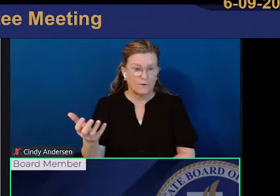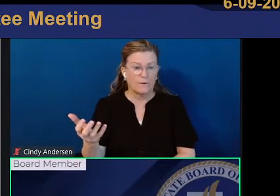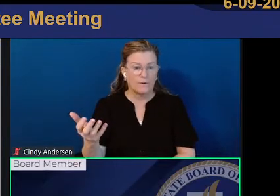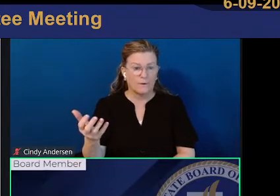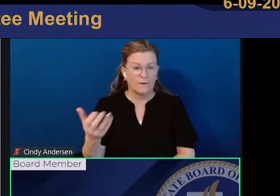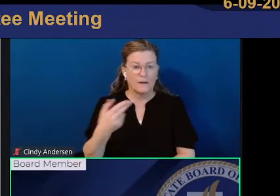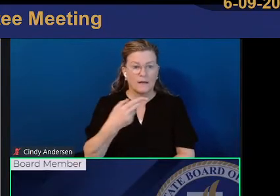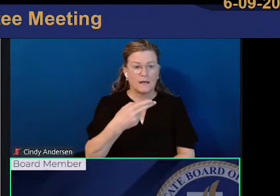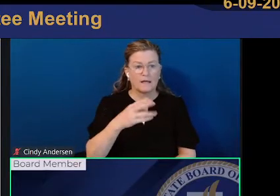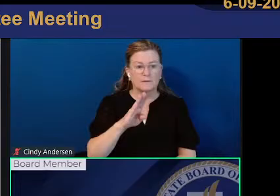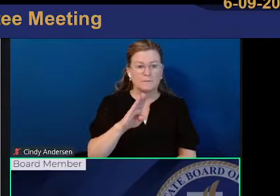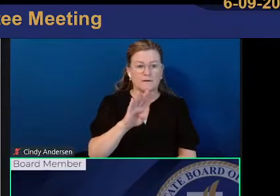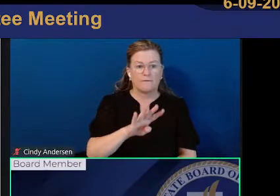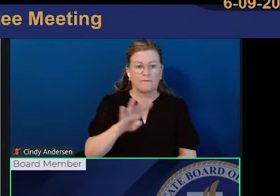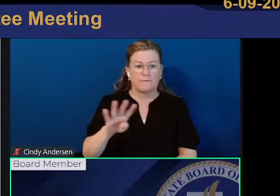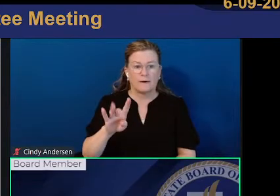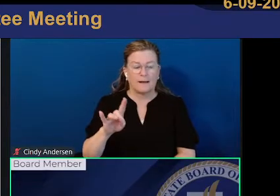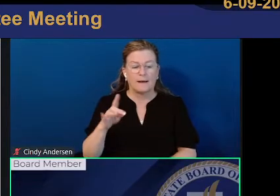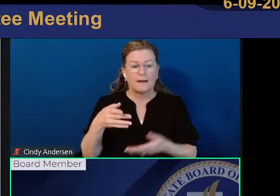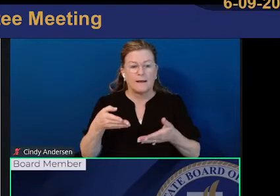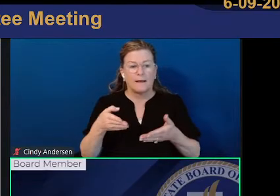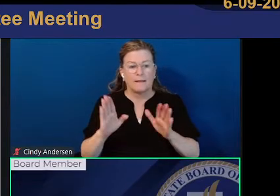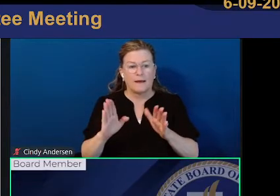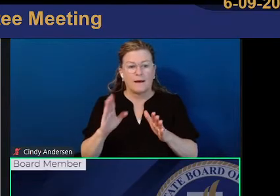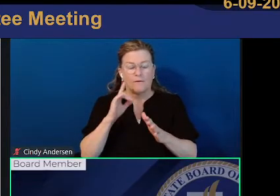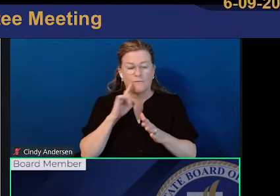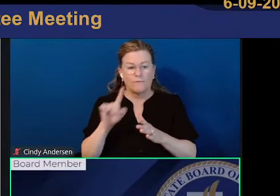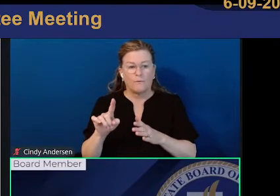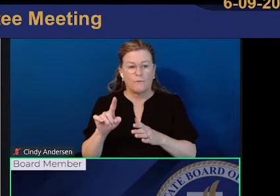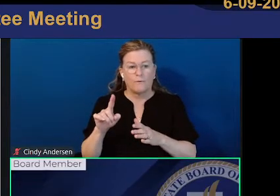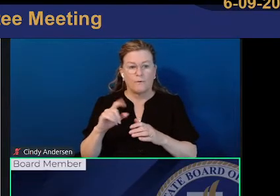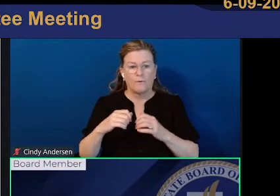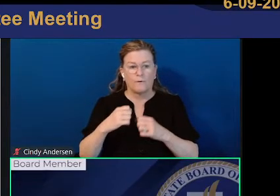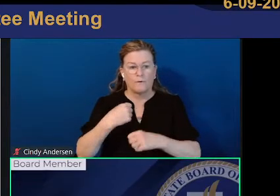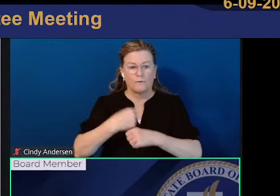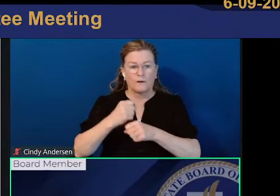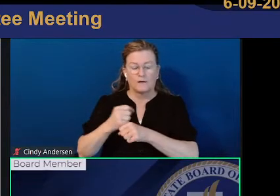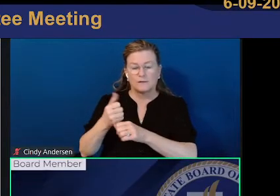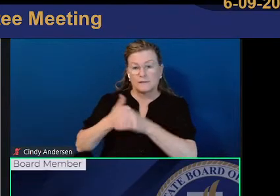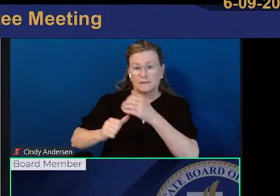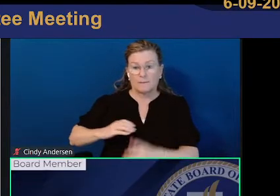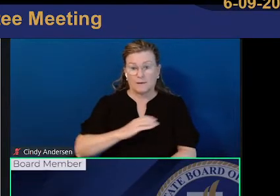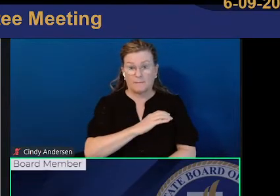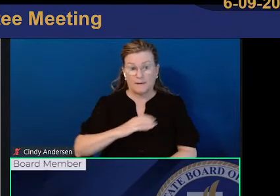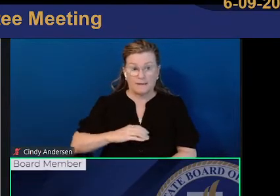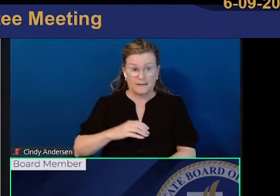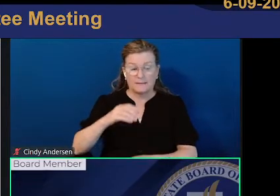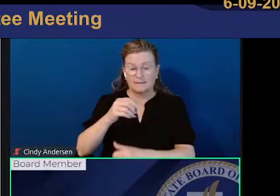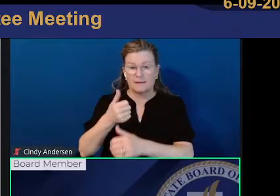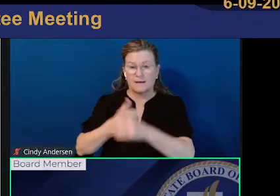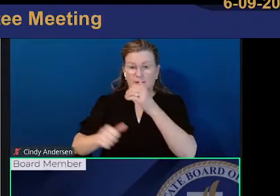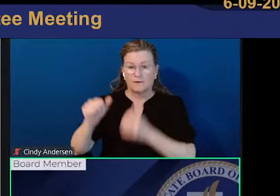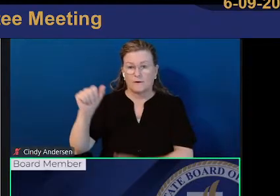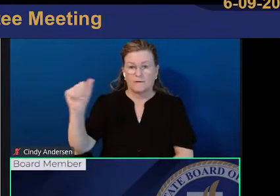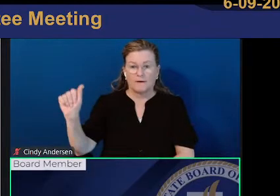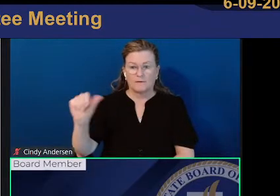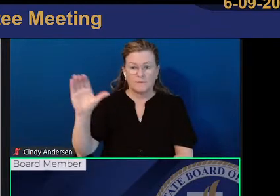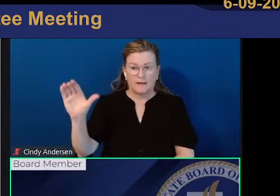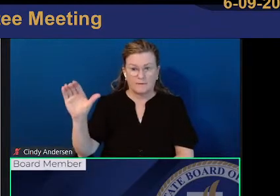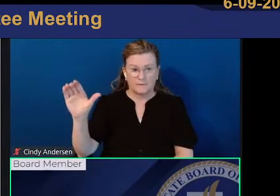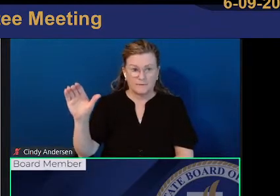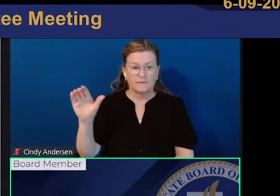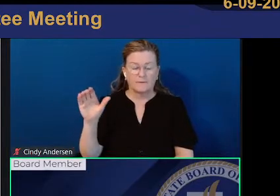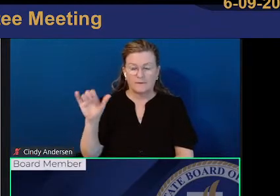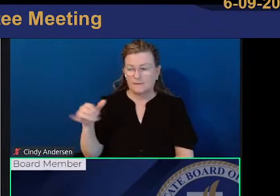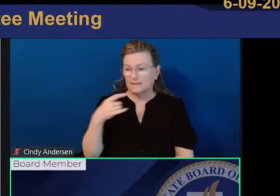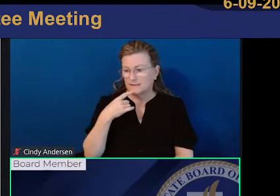HB 448 allowed the creation of subcommittees within the advisory council. So this